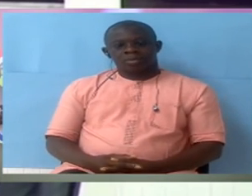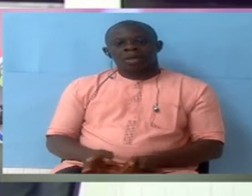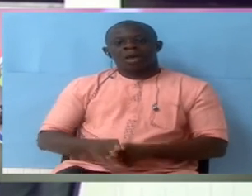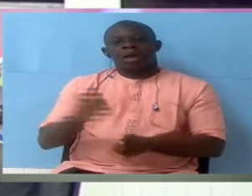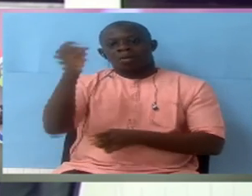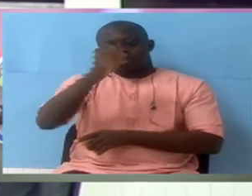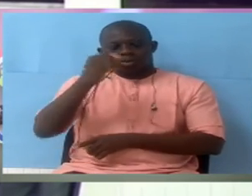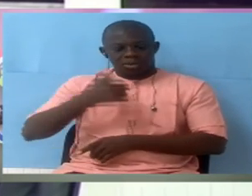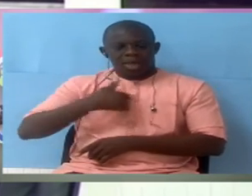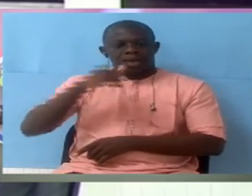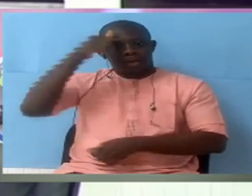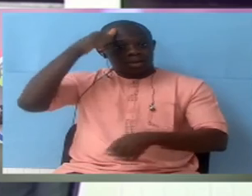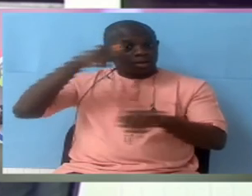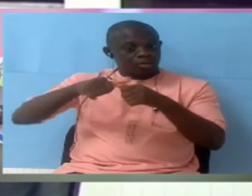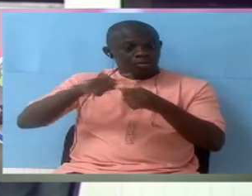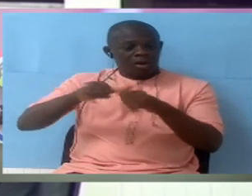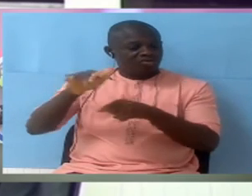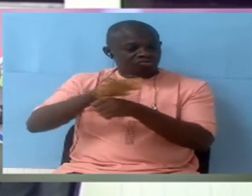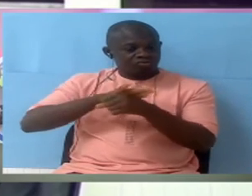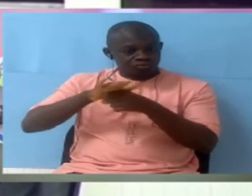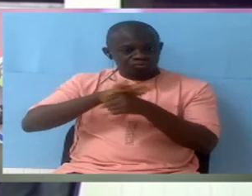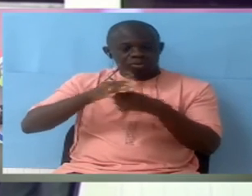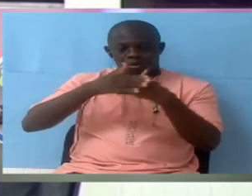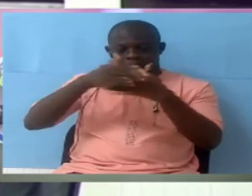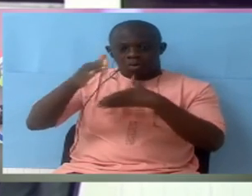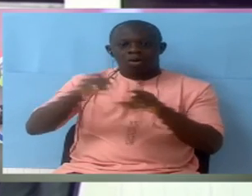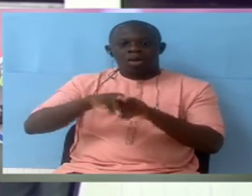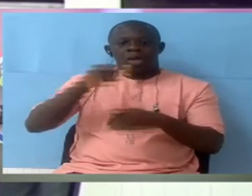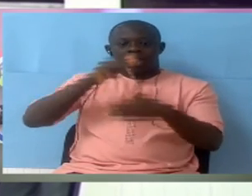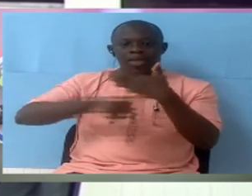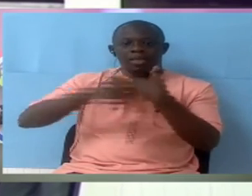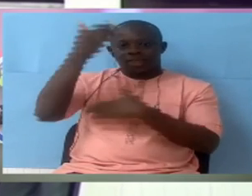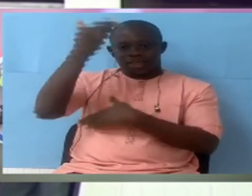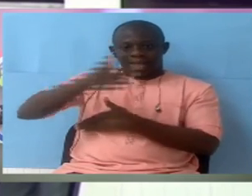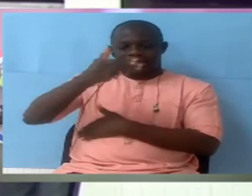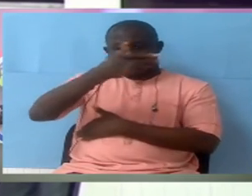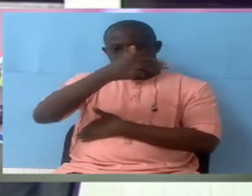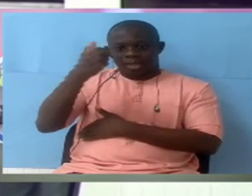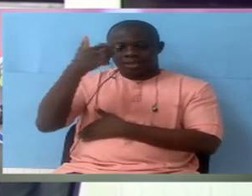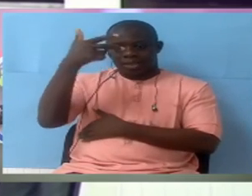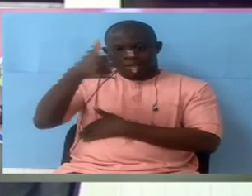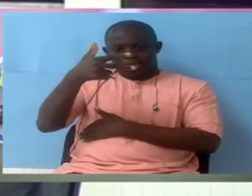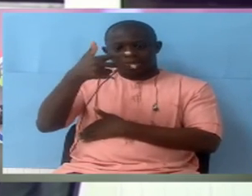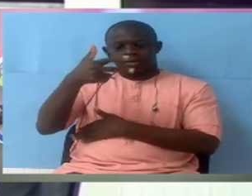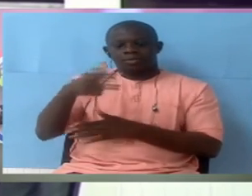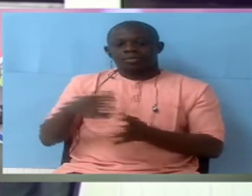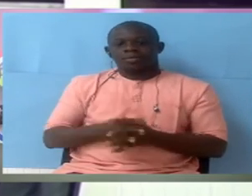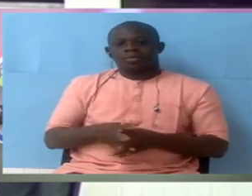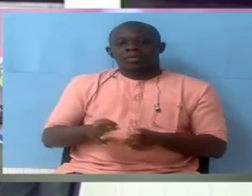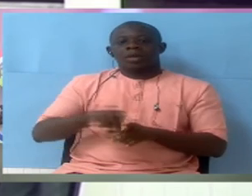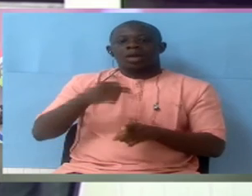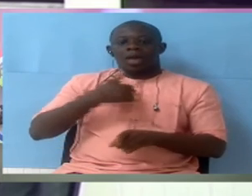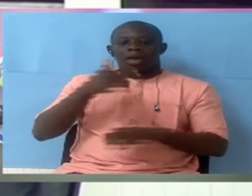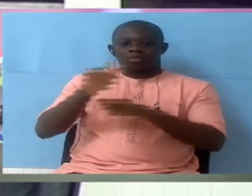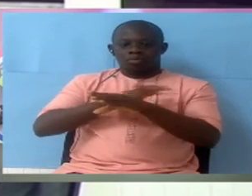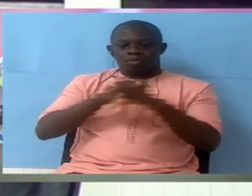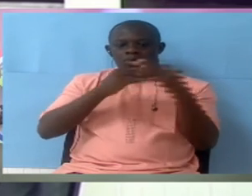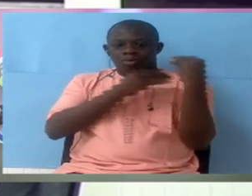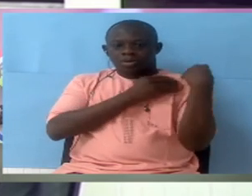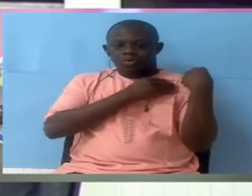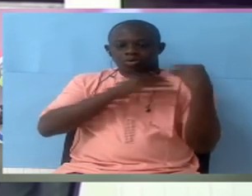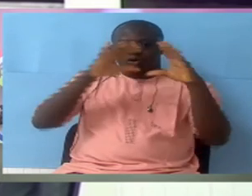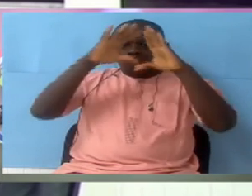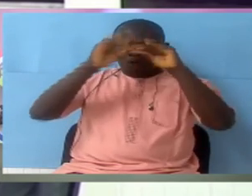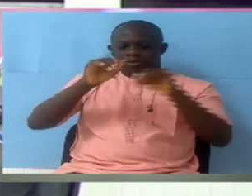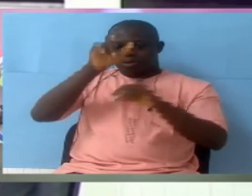fully remember. Ndax te mun na fateleku. In 1998. Atum 1998. I was duty officer at Yundum